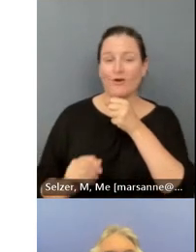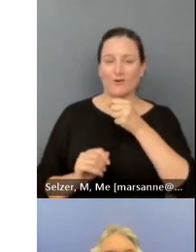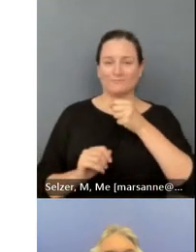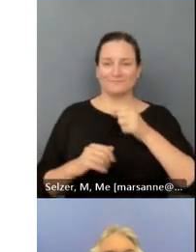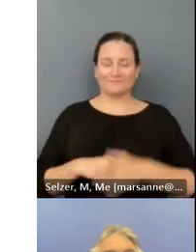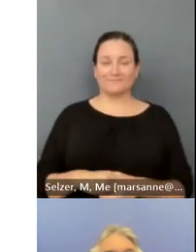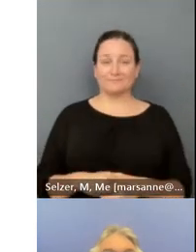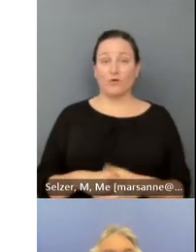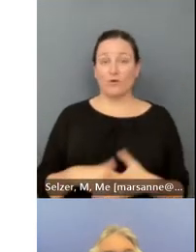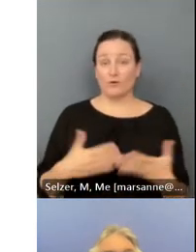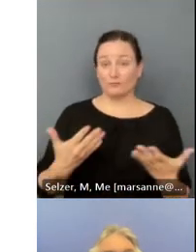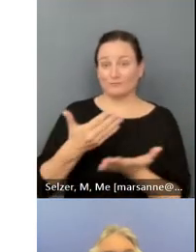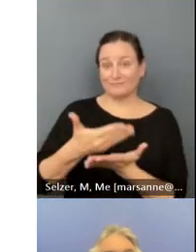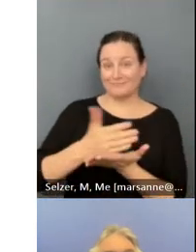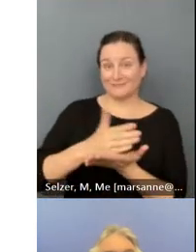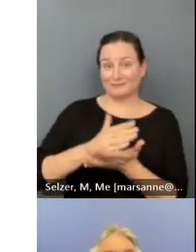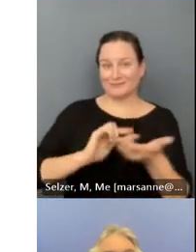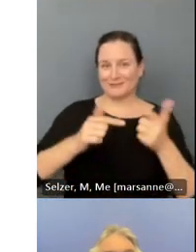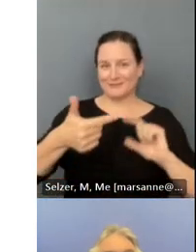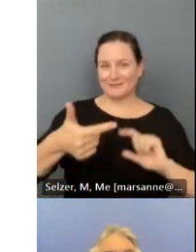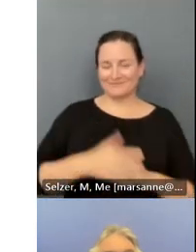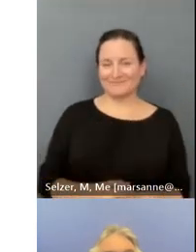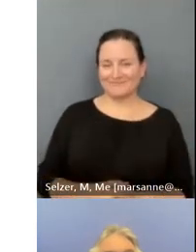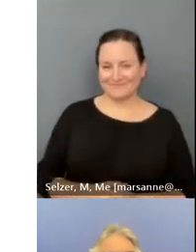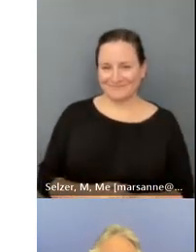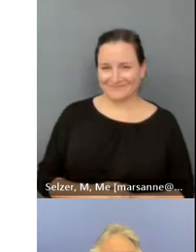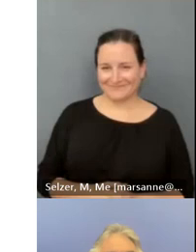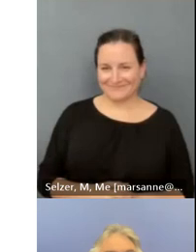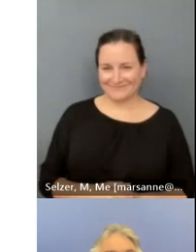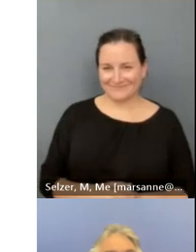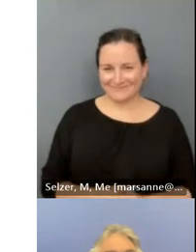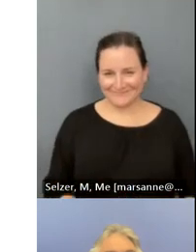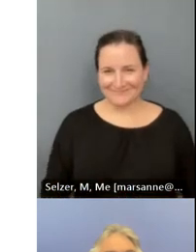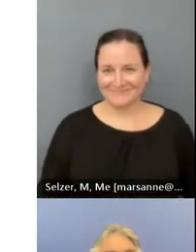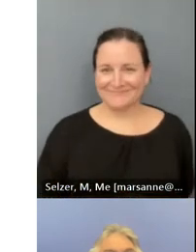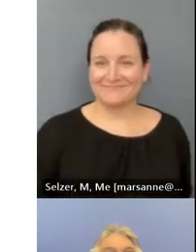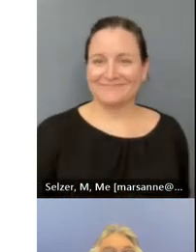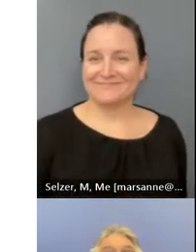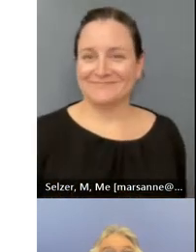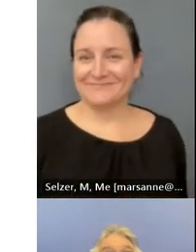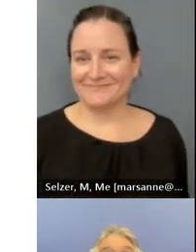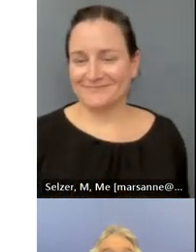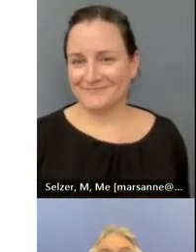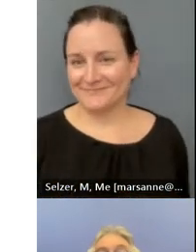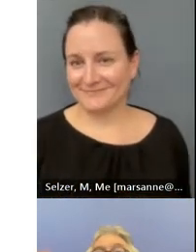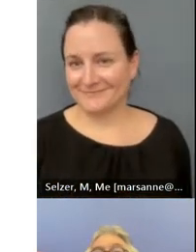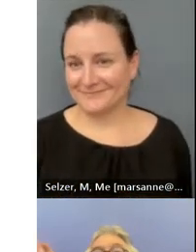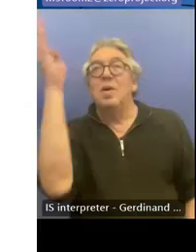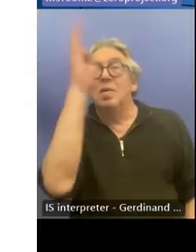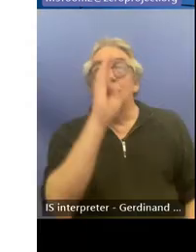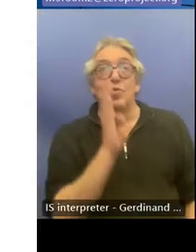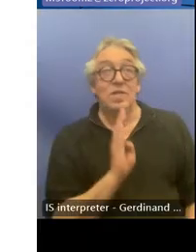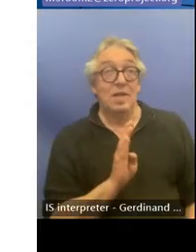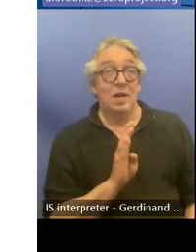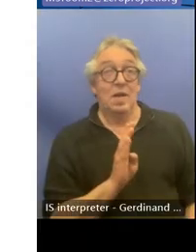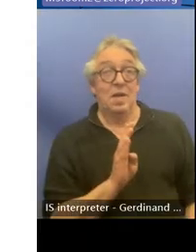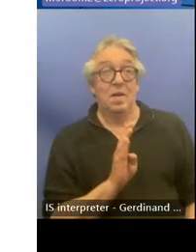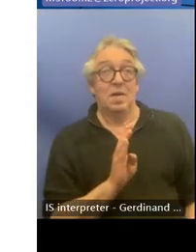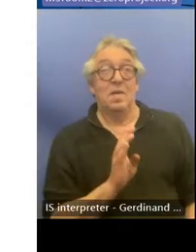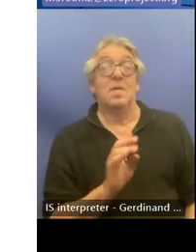sorry. And in the last decade in Brazil, the enrollment to grow up